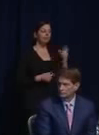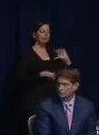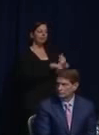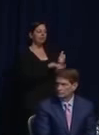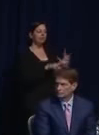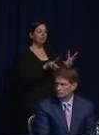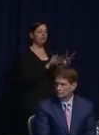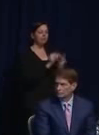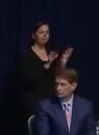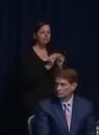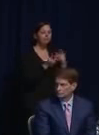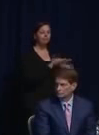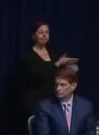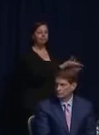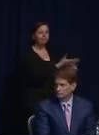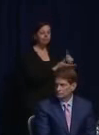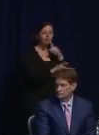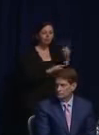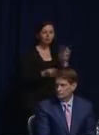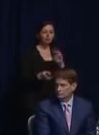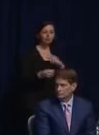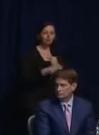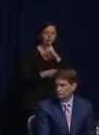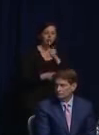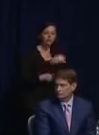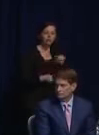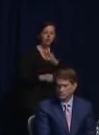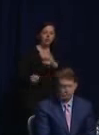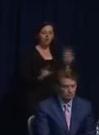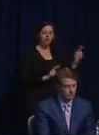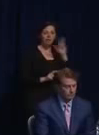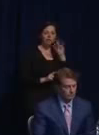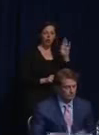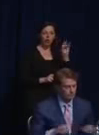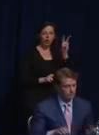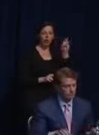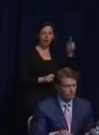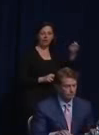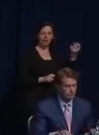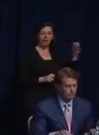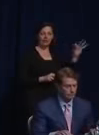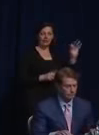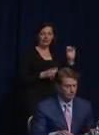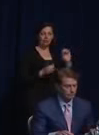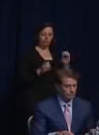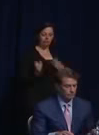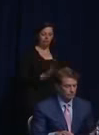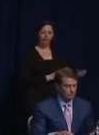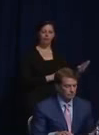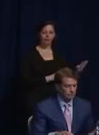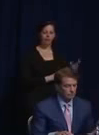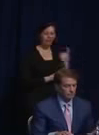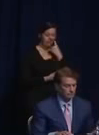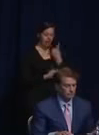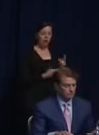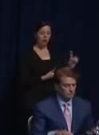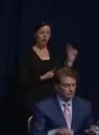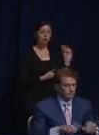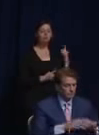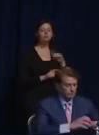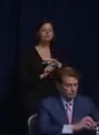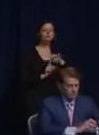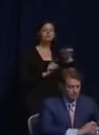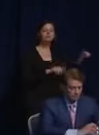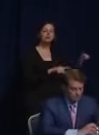the COVID-19 preparedness for this vulnerable population. Last week, we sent guidance requiring them